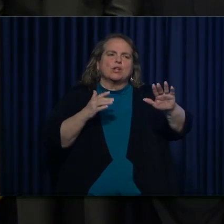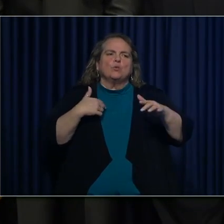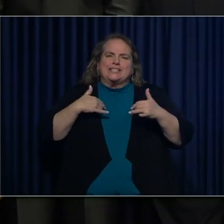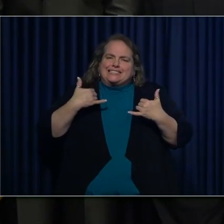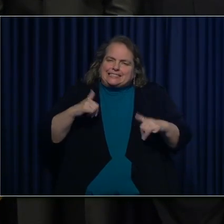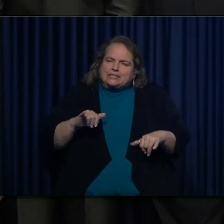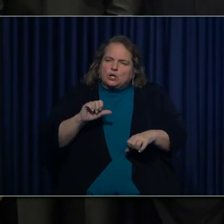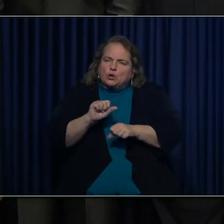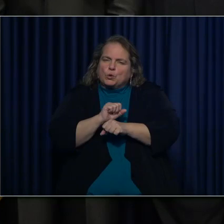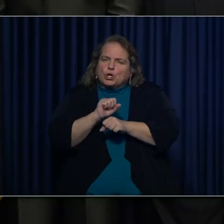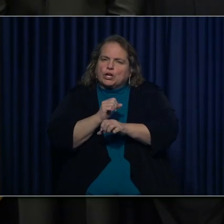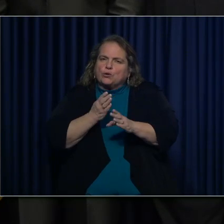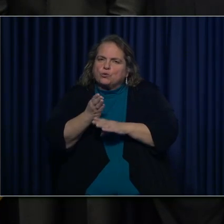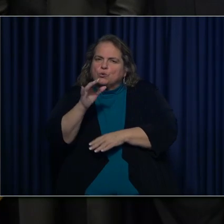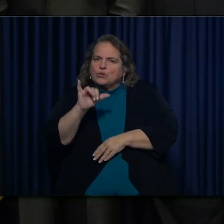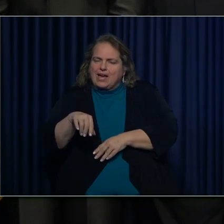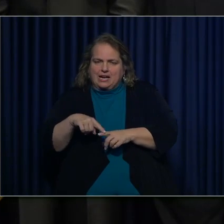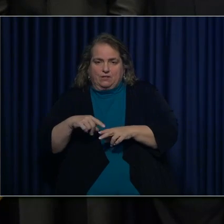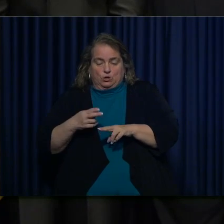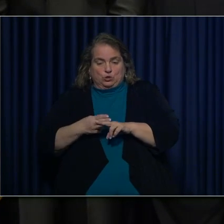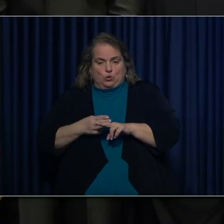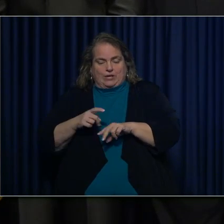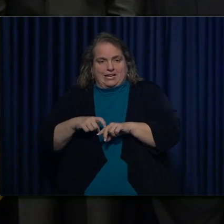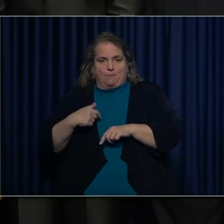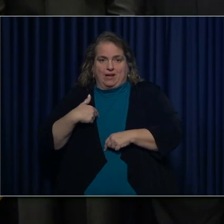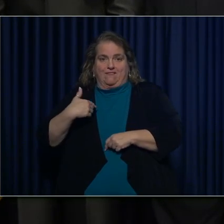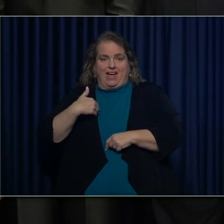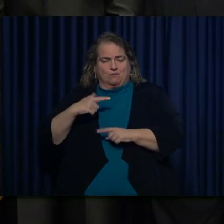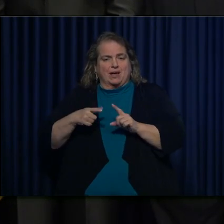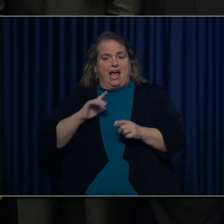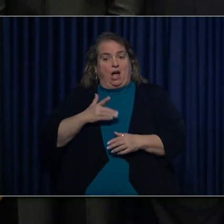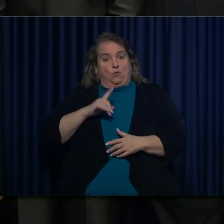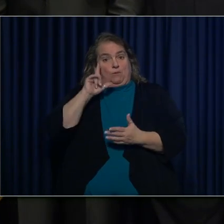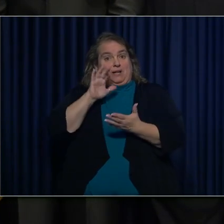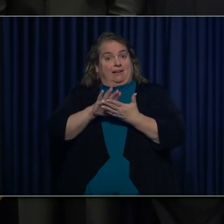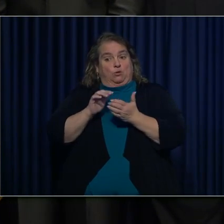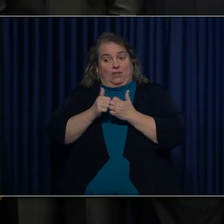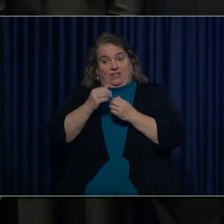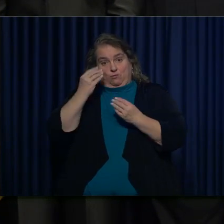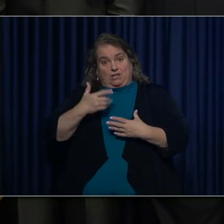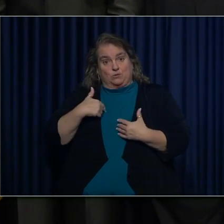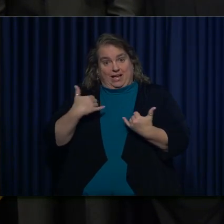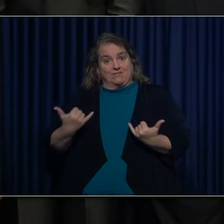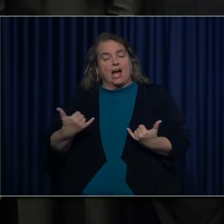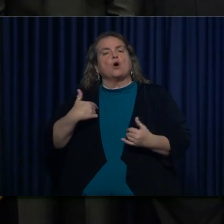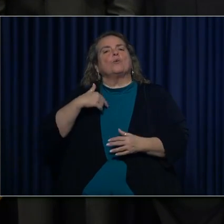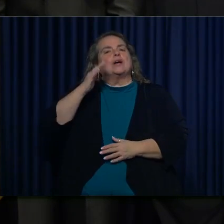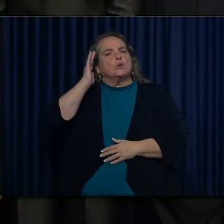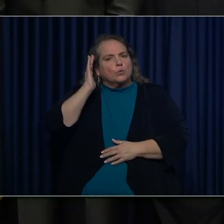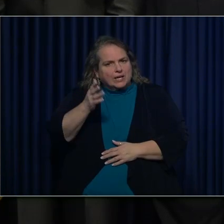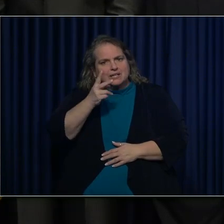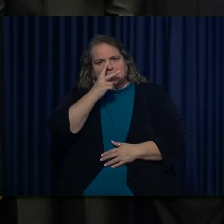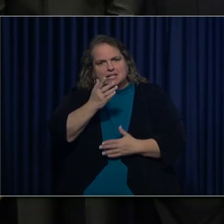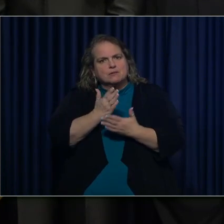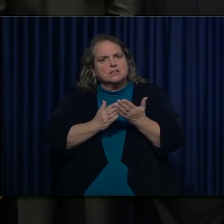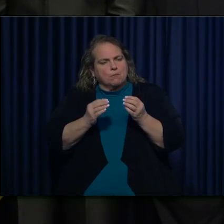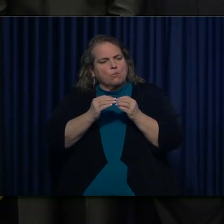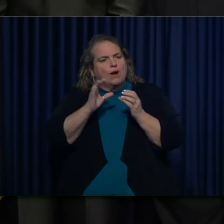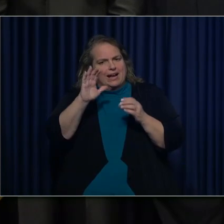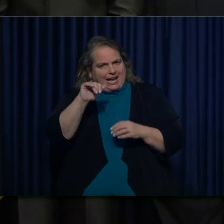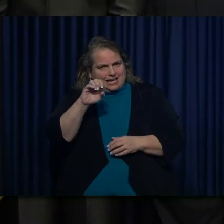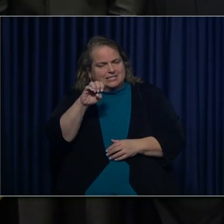that in the short time frame, but it's our belief based on the information that we have now that we will see some more cases, and we want to make